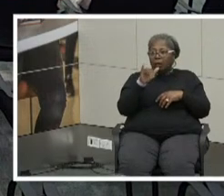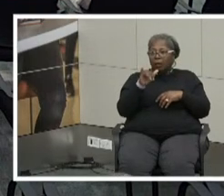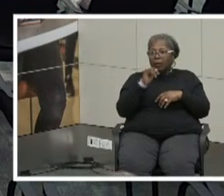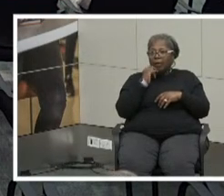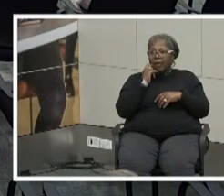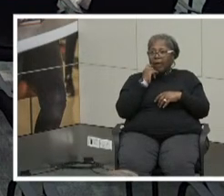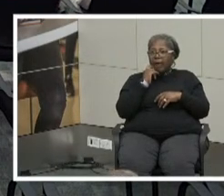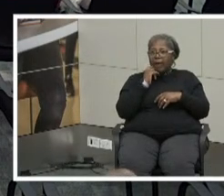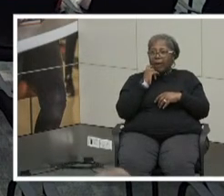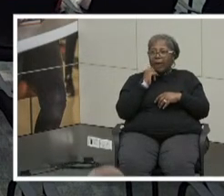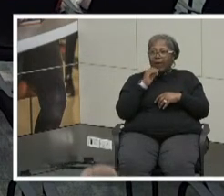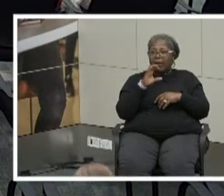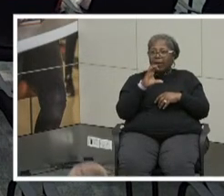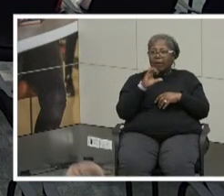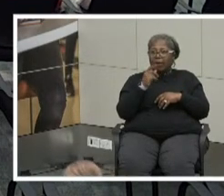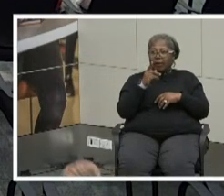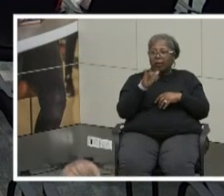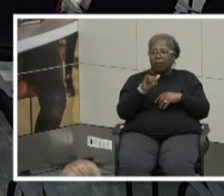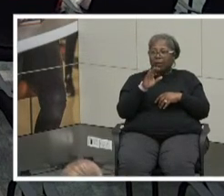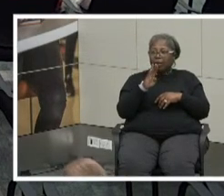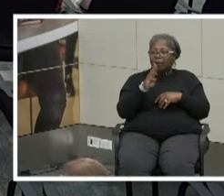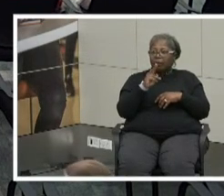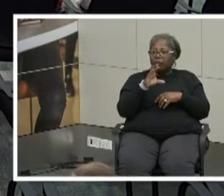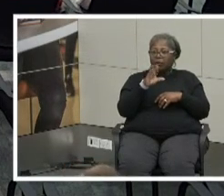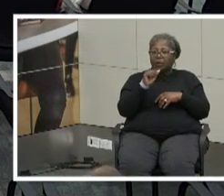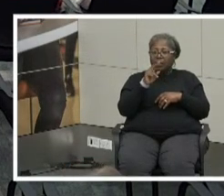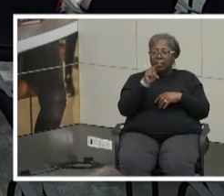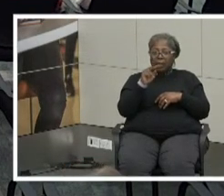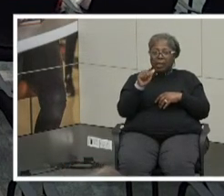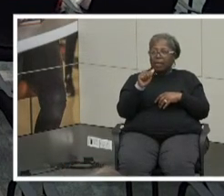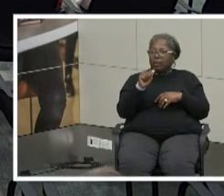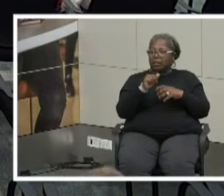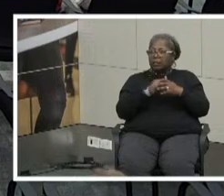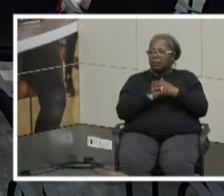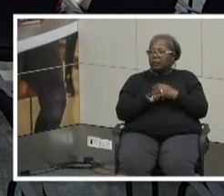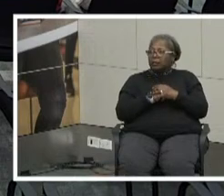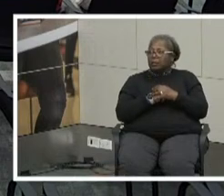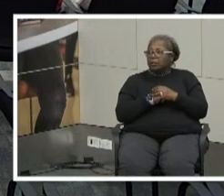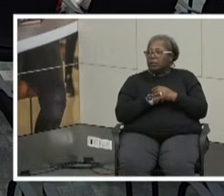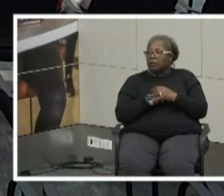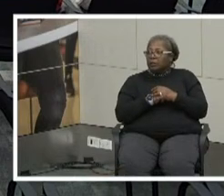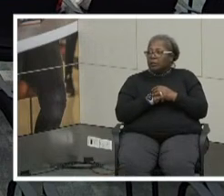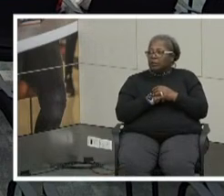Gaiman Katherine Buchanan yes